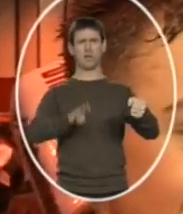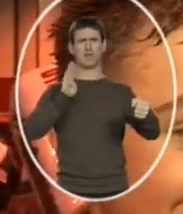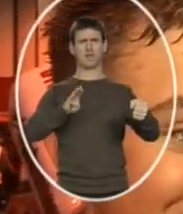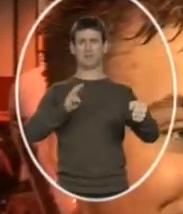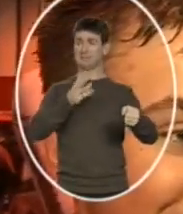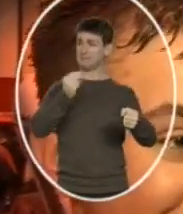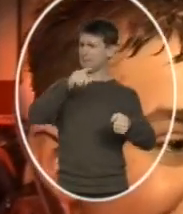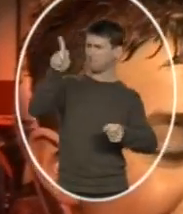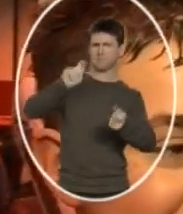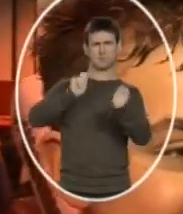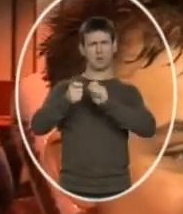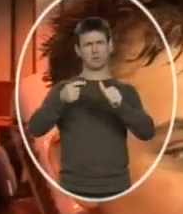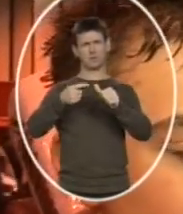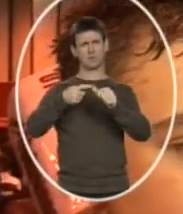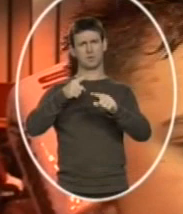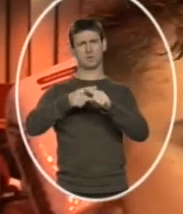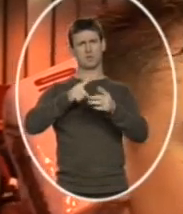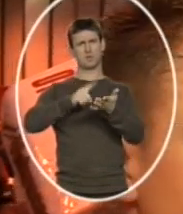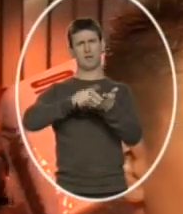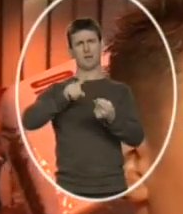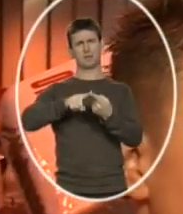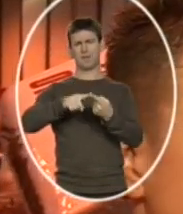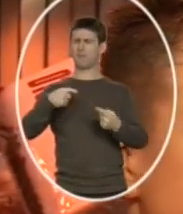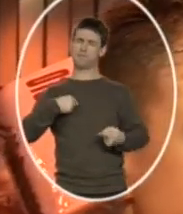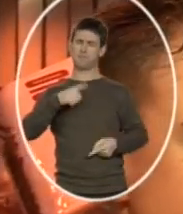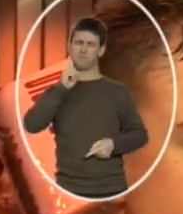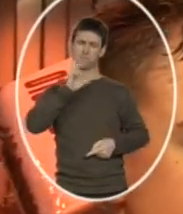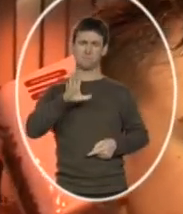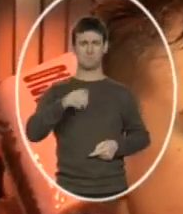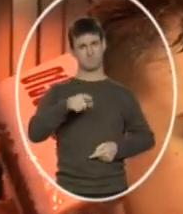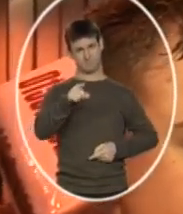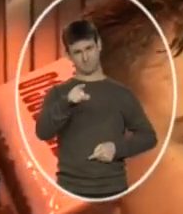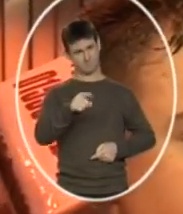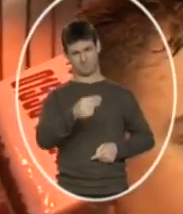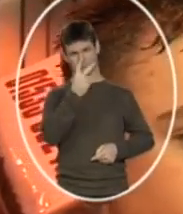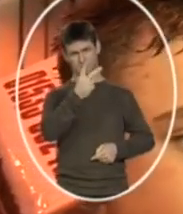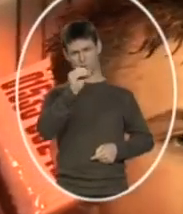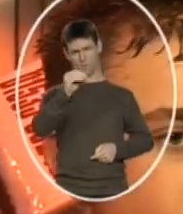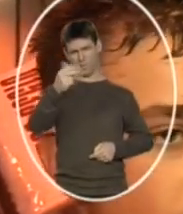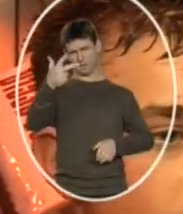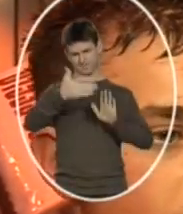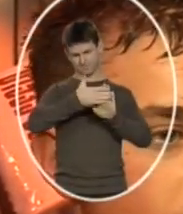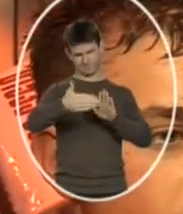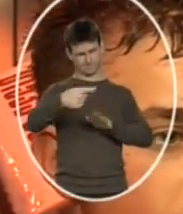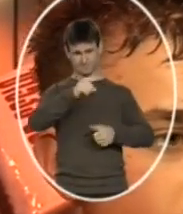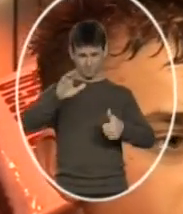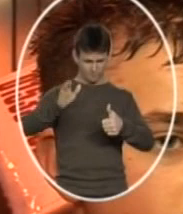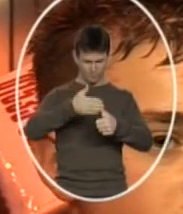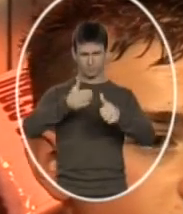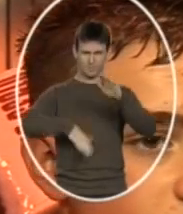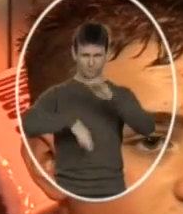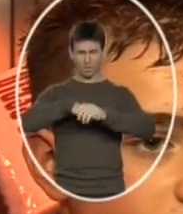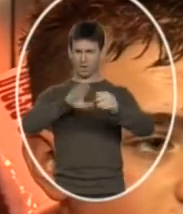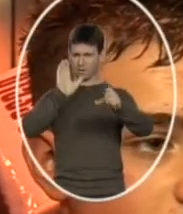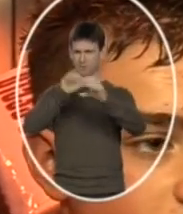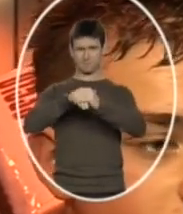far. Now, 2008, of course, will be your first full season in anger. What are your personal expectations,